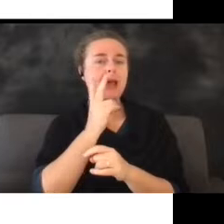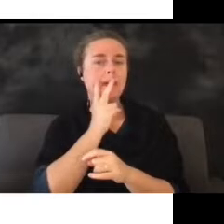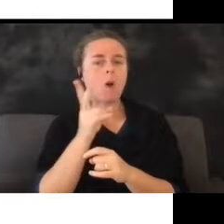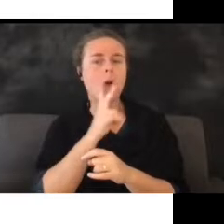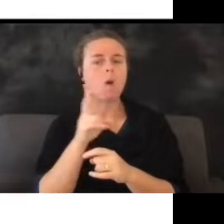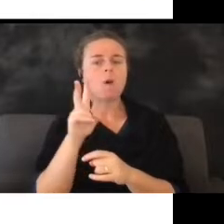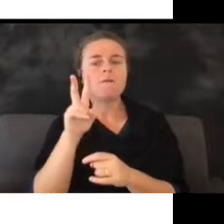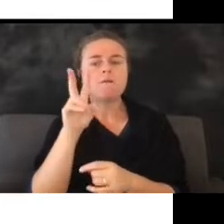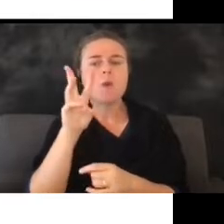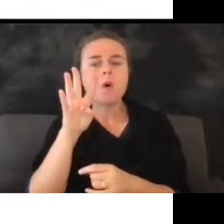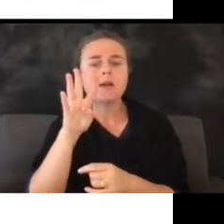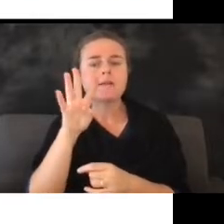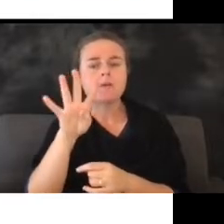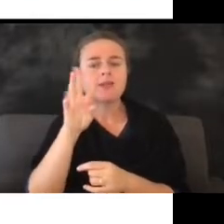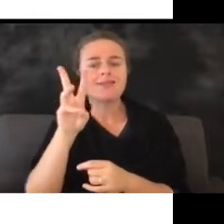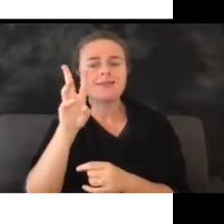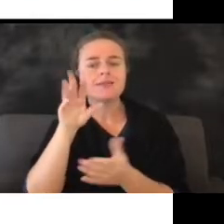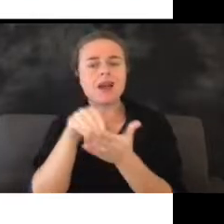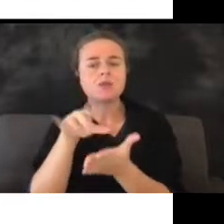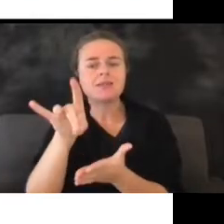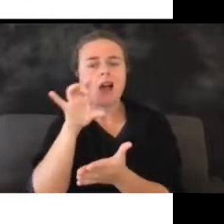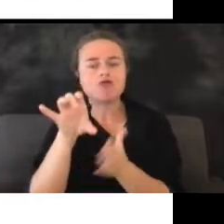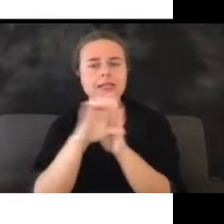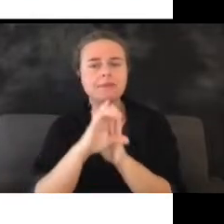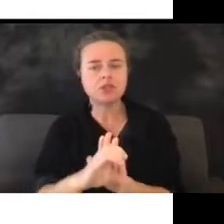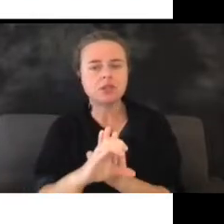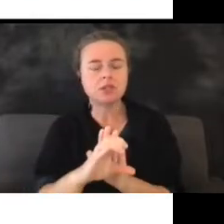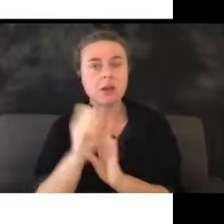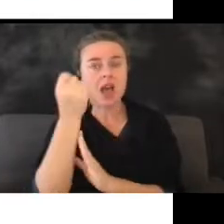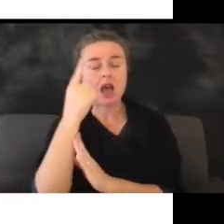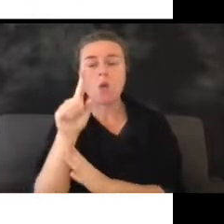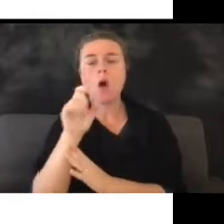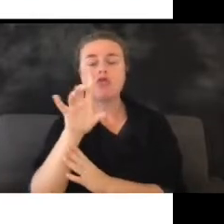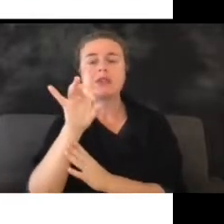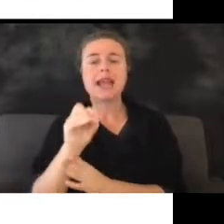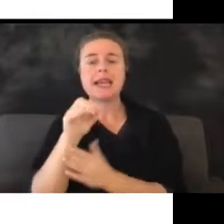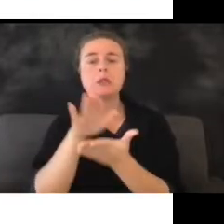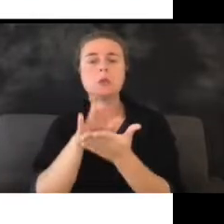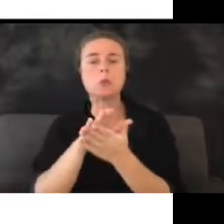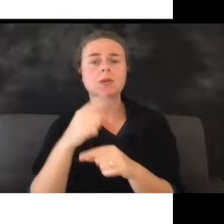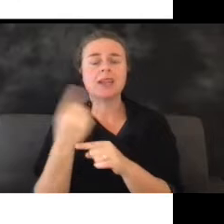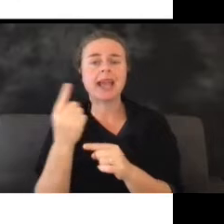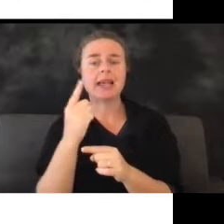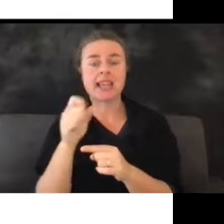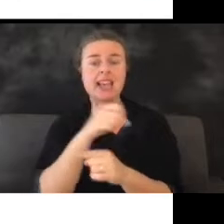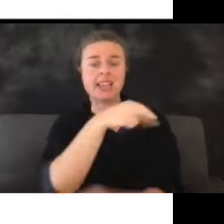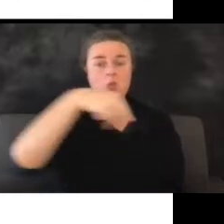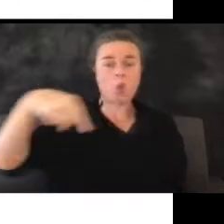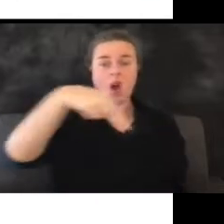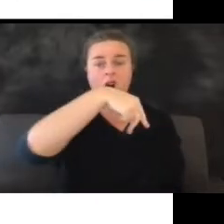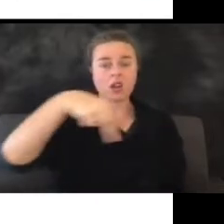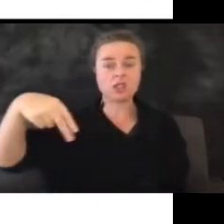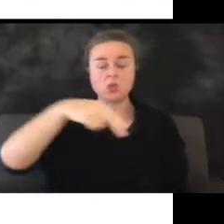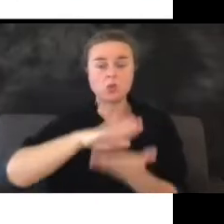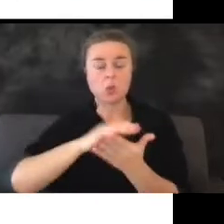46,800 images if you do the math, and there's 180 school days, and he walks to school every day or goes on the bus to school or